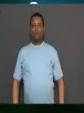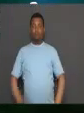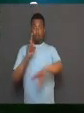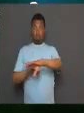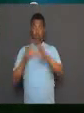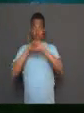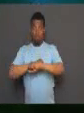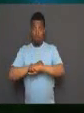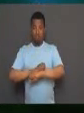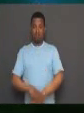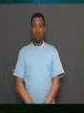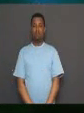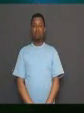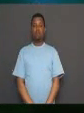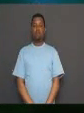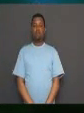Time's up.